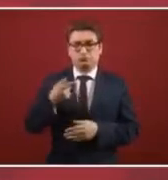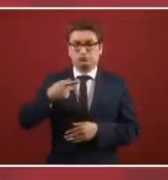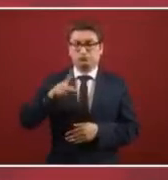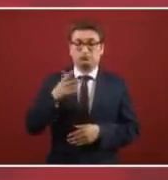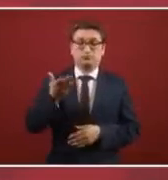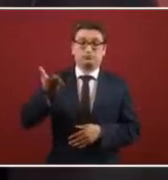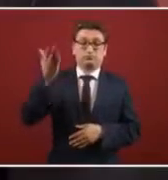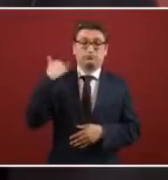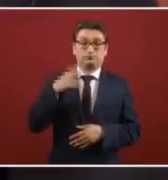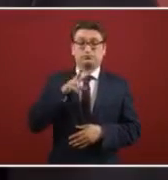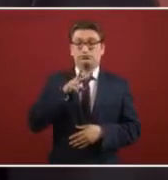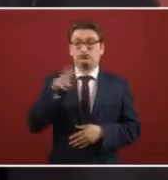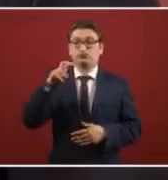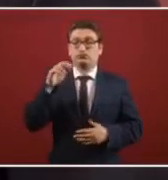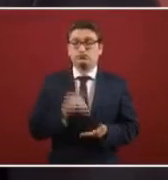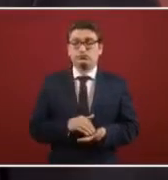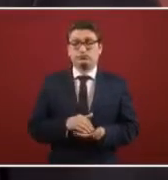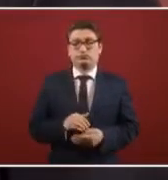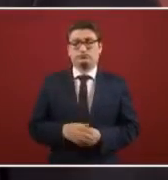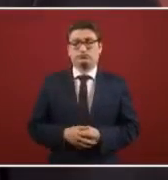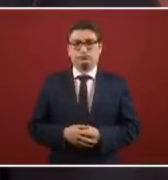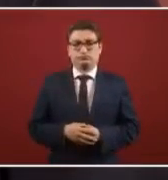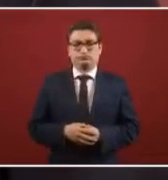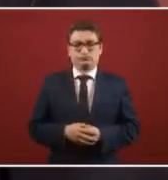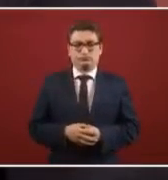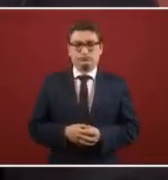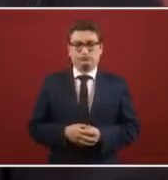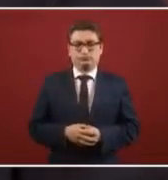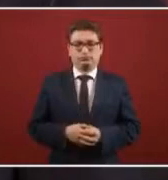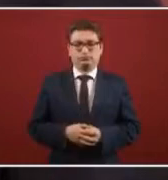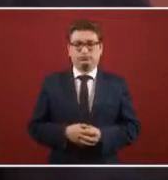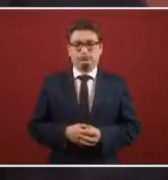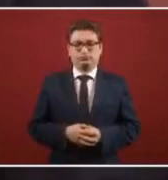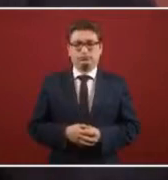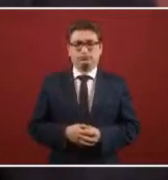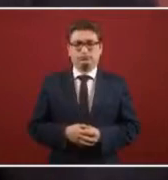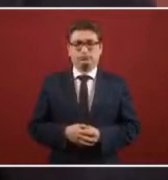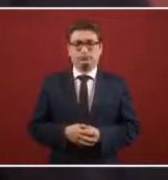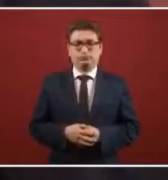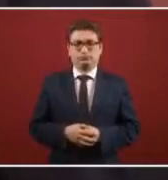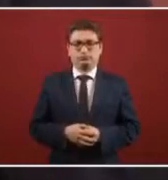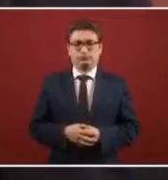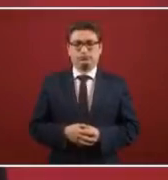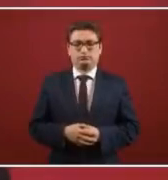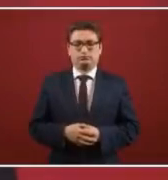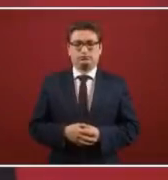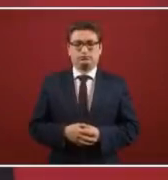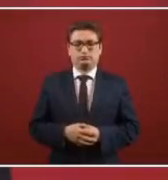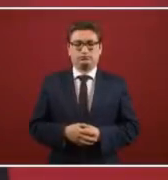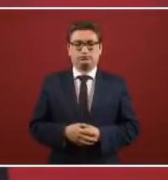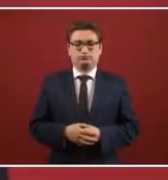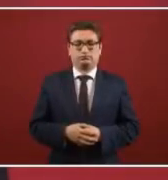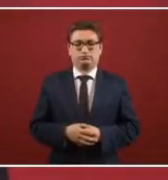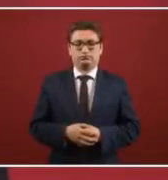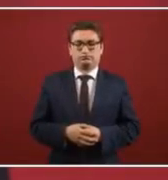200,000. but it used to be 200,000. Luego, And then se va